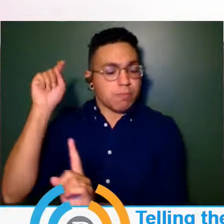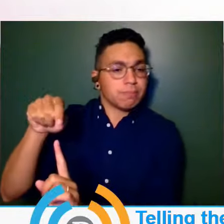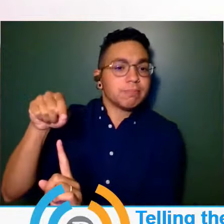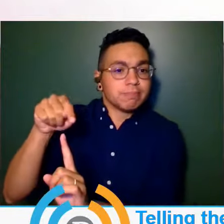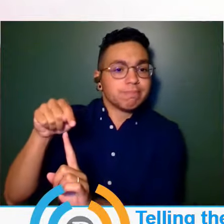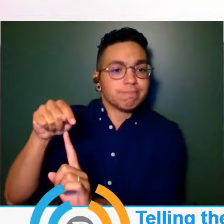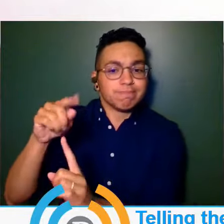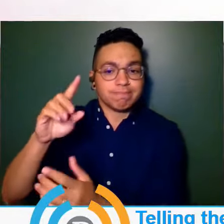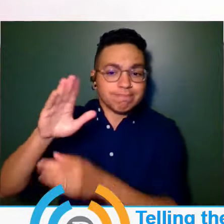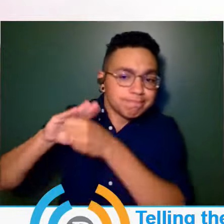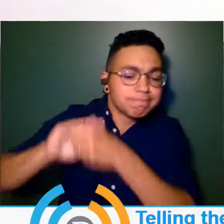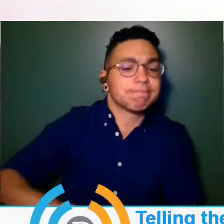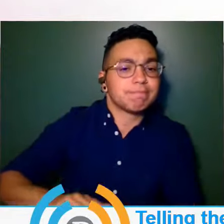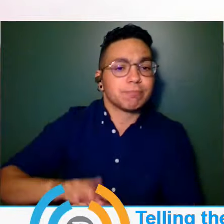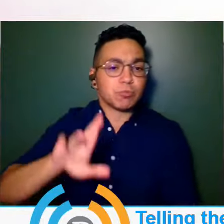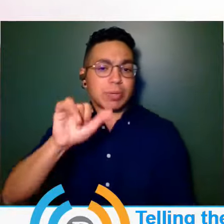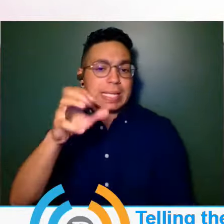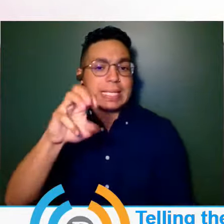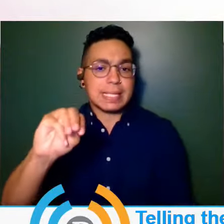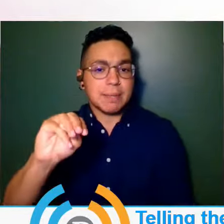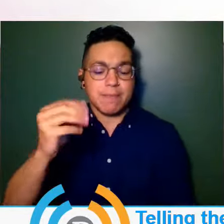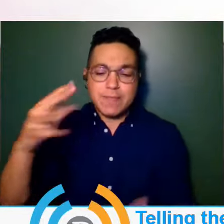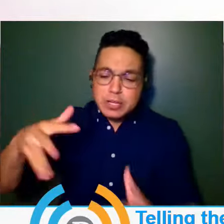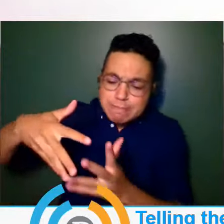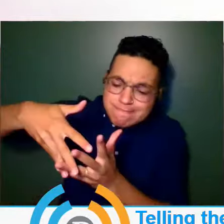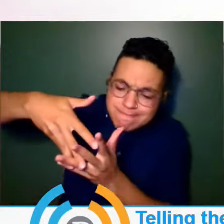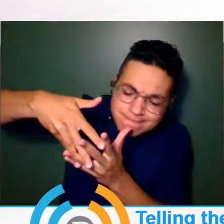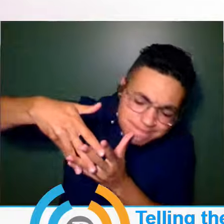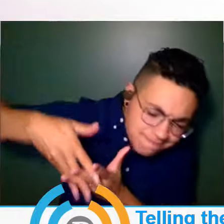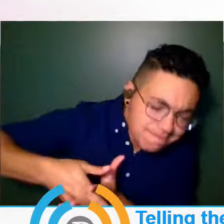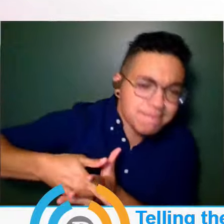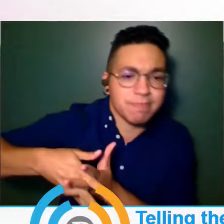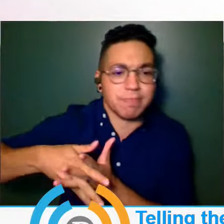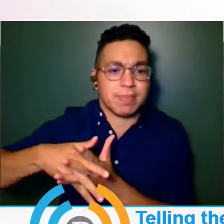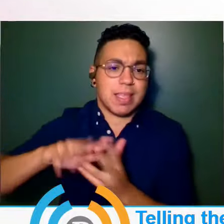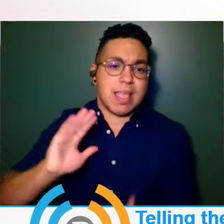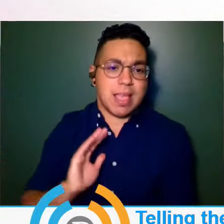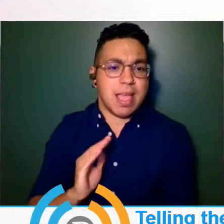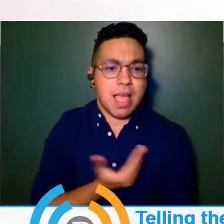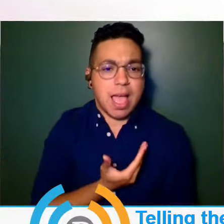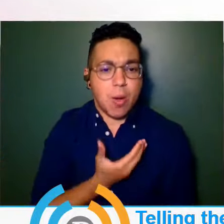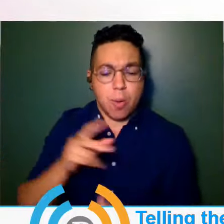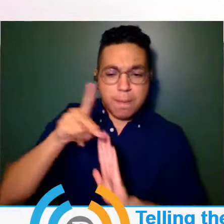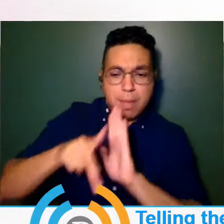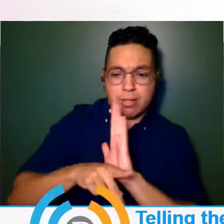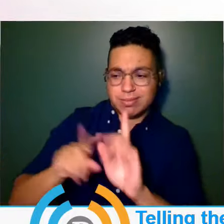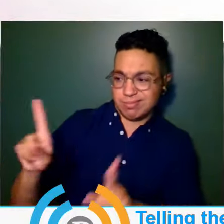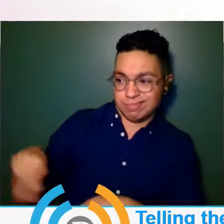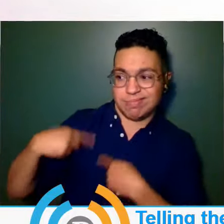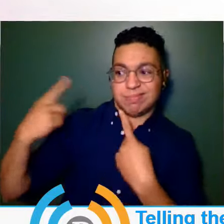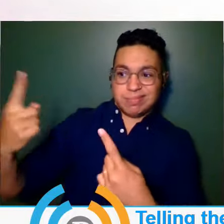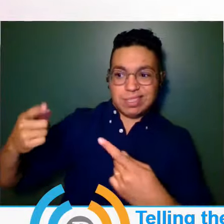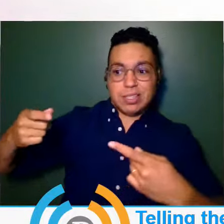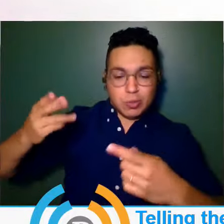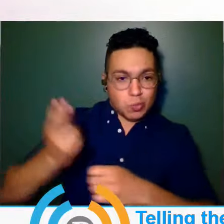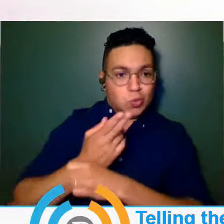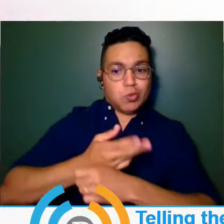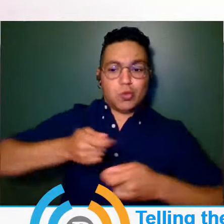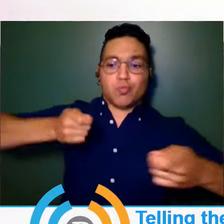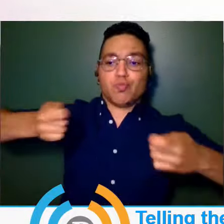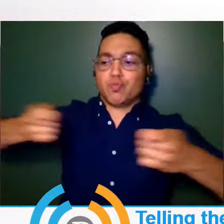racism, and racism is embedded in the very fabric of the policies that govern these